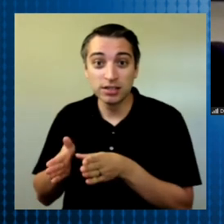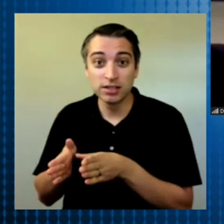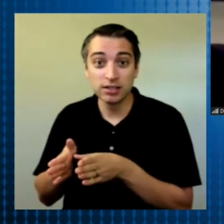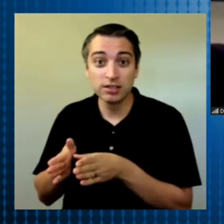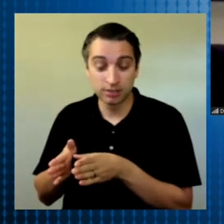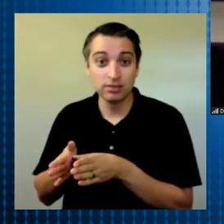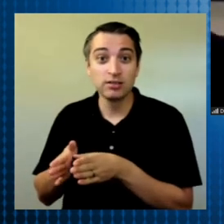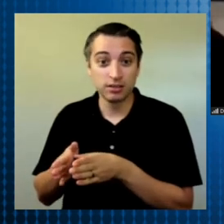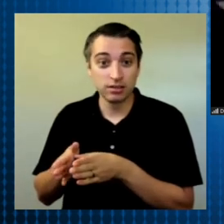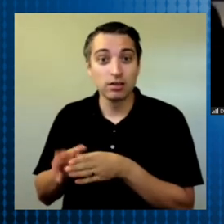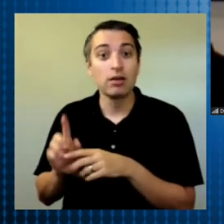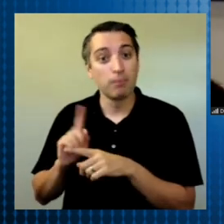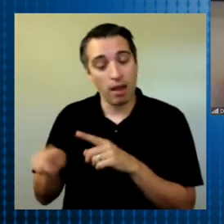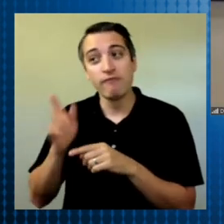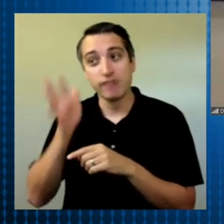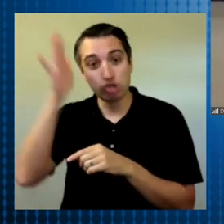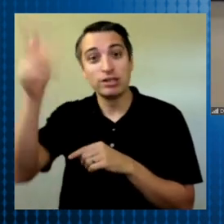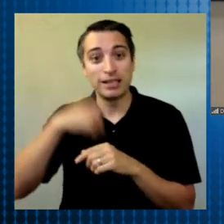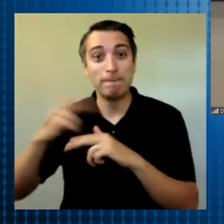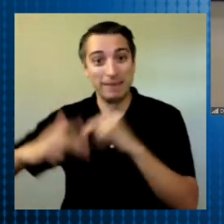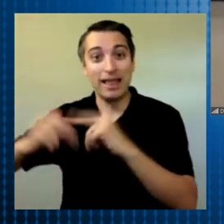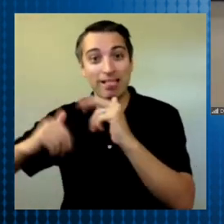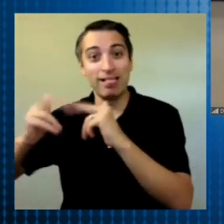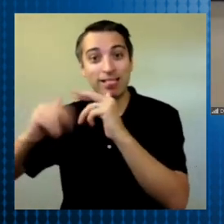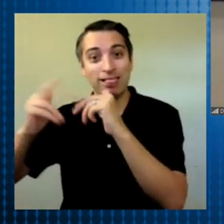construction company. And he built buildings all over Michigan.